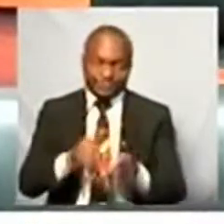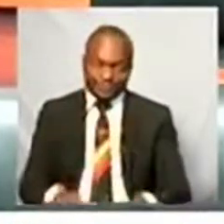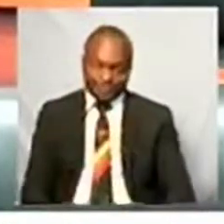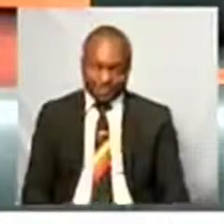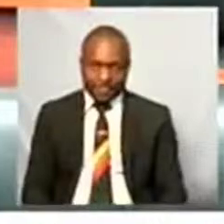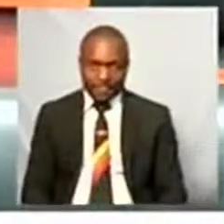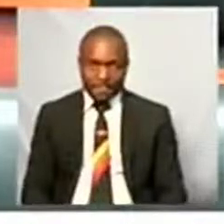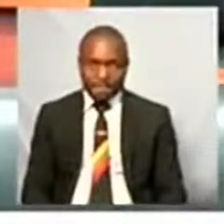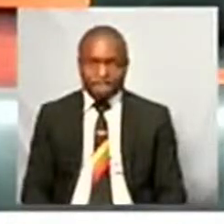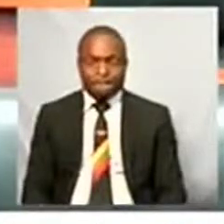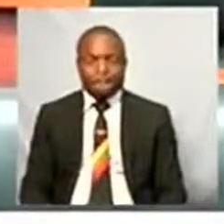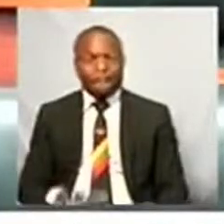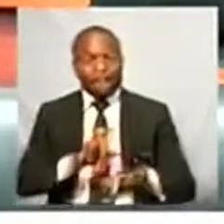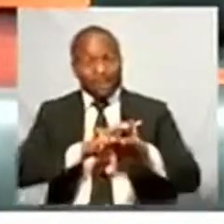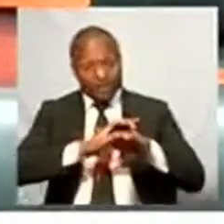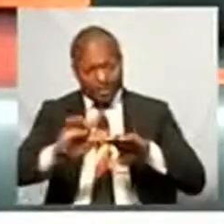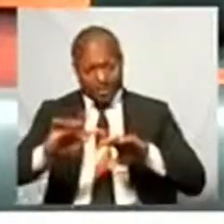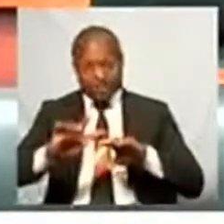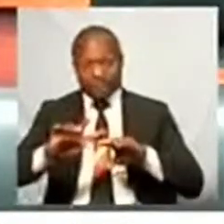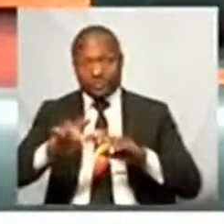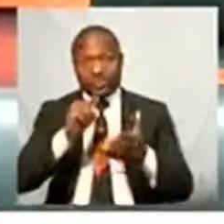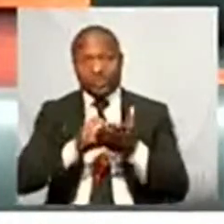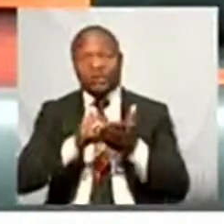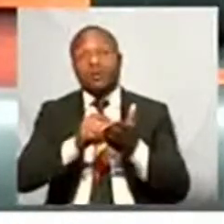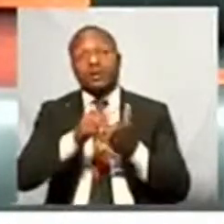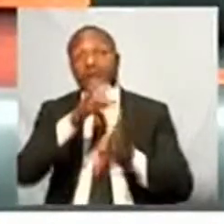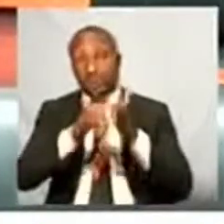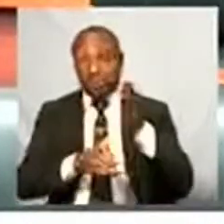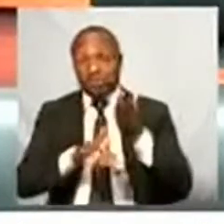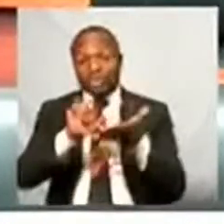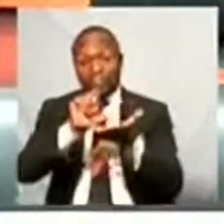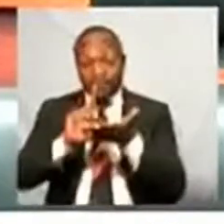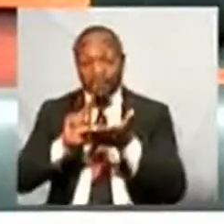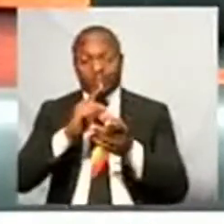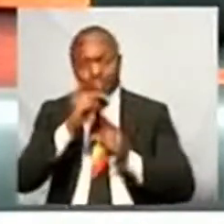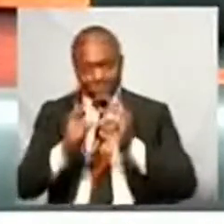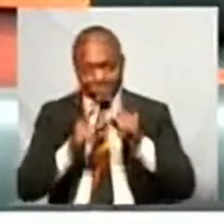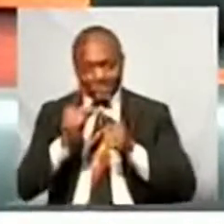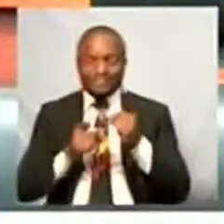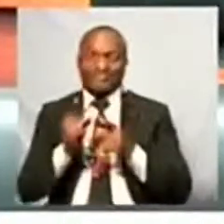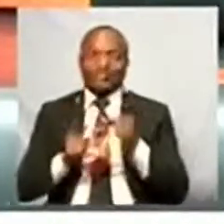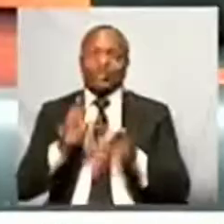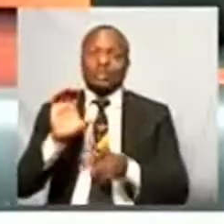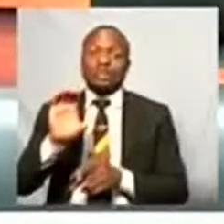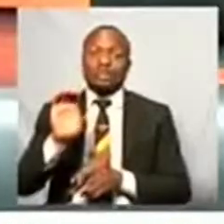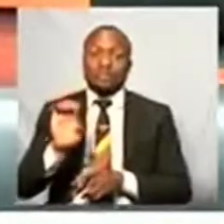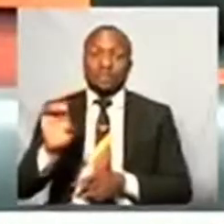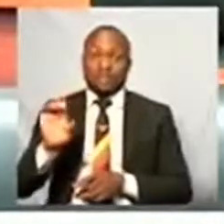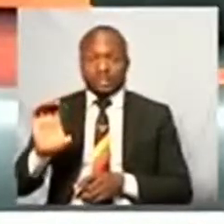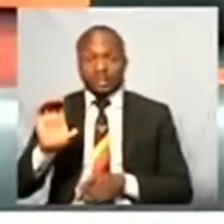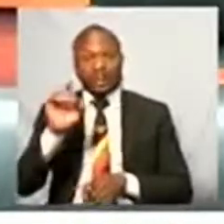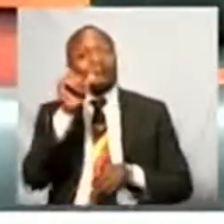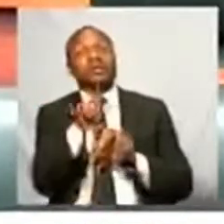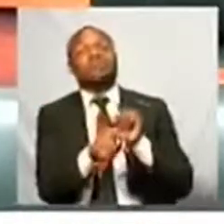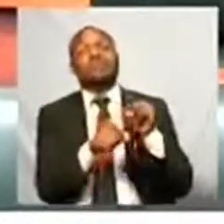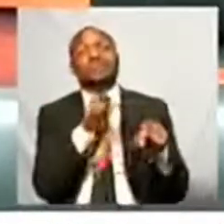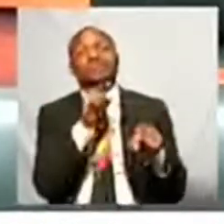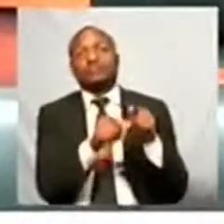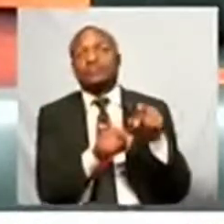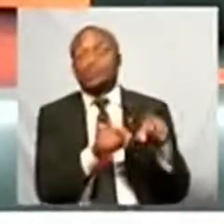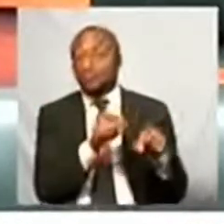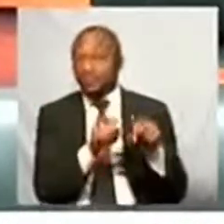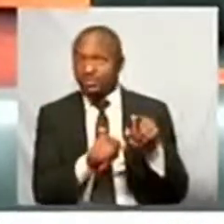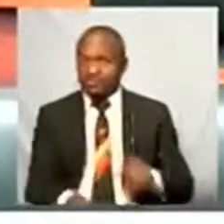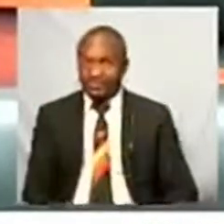Speaker, absence of duration clause on the loan processing stage. Madam Speaker, CEC is blaming the